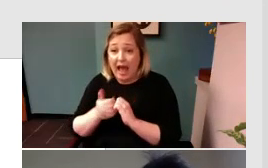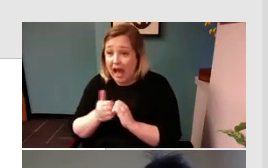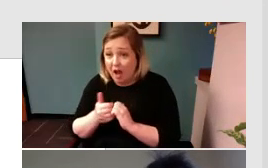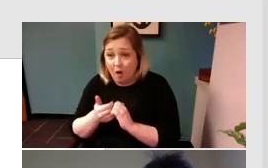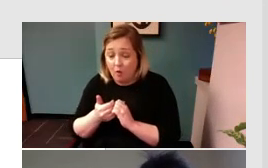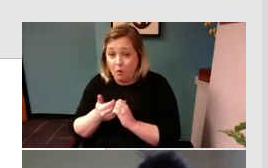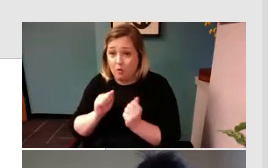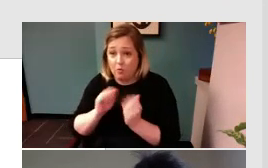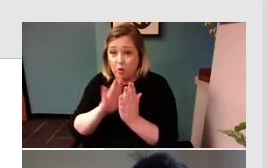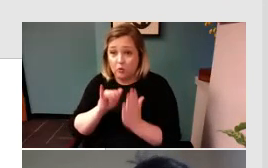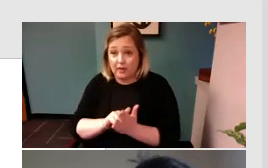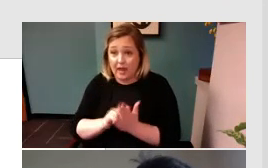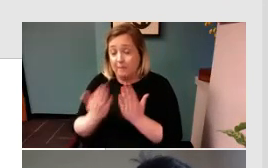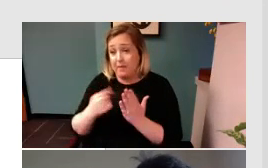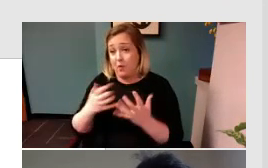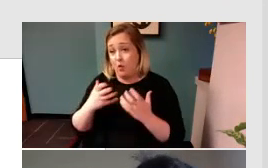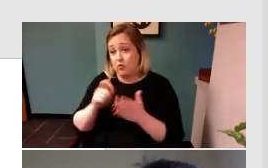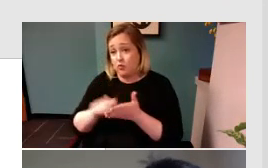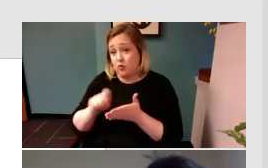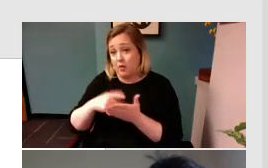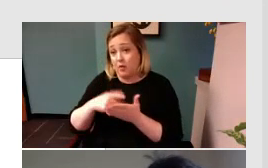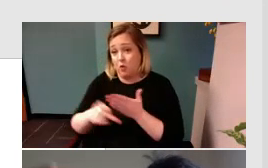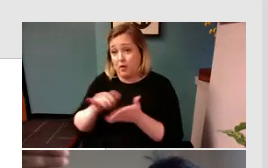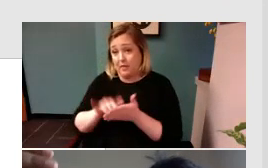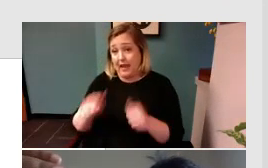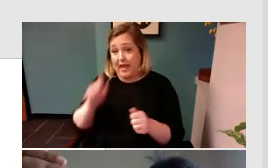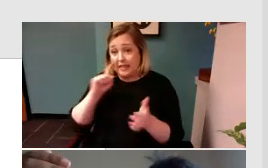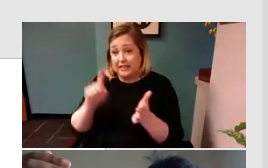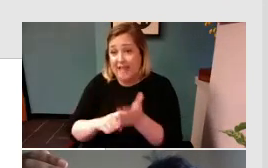detects a cycle in a particular graph. So we can first topologically sort this